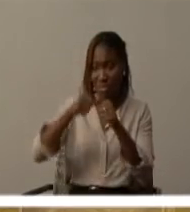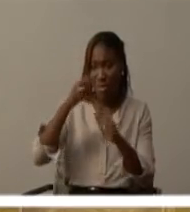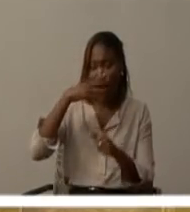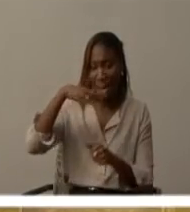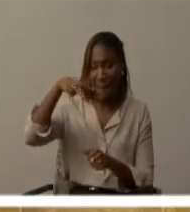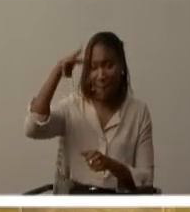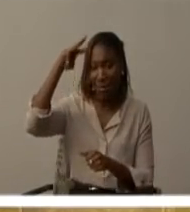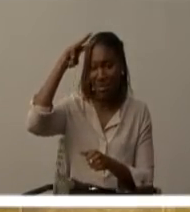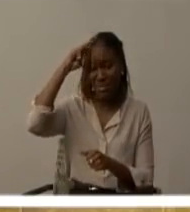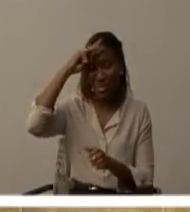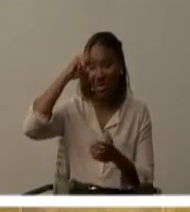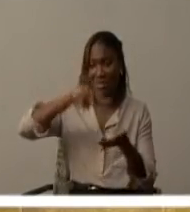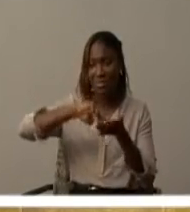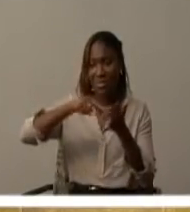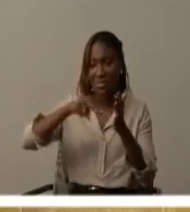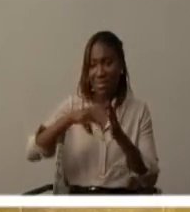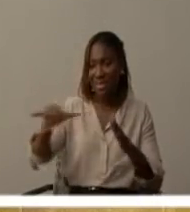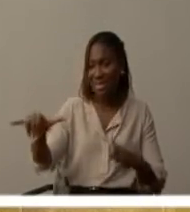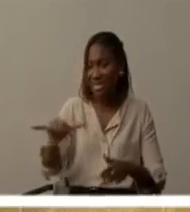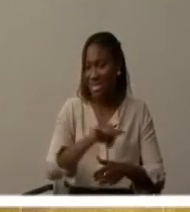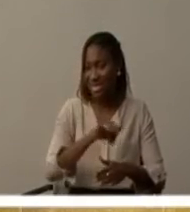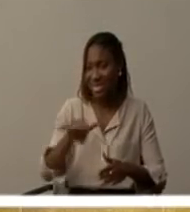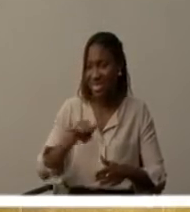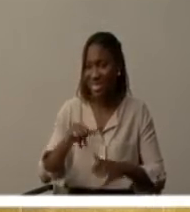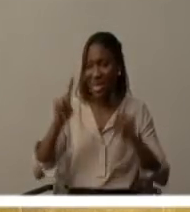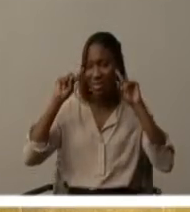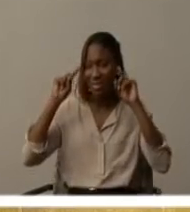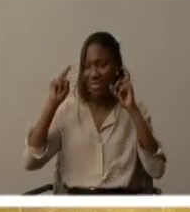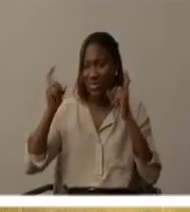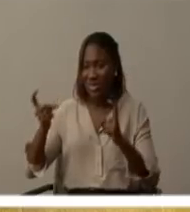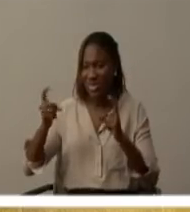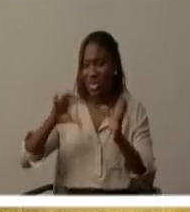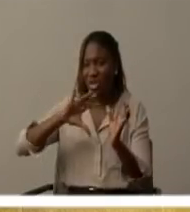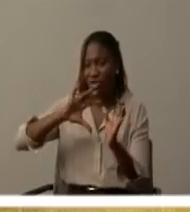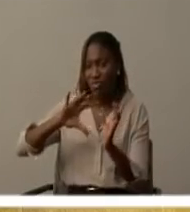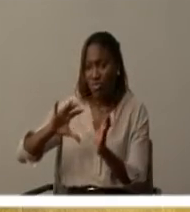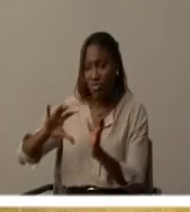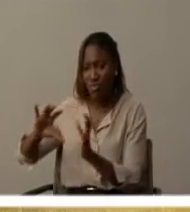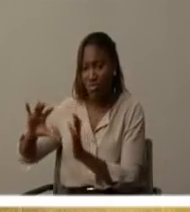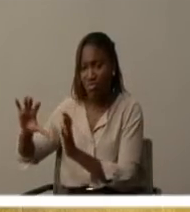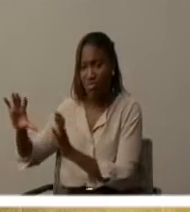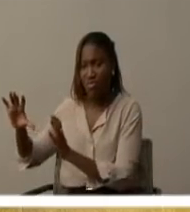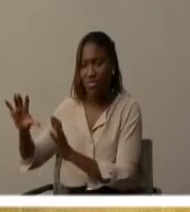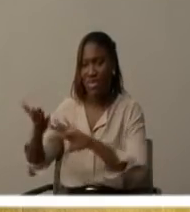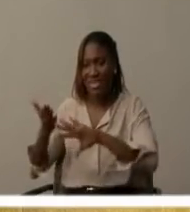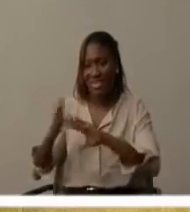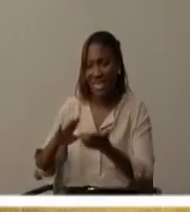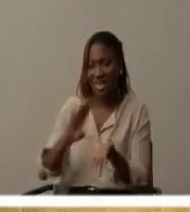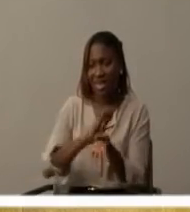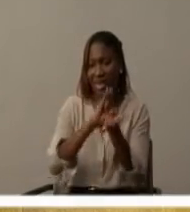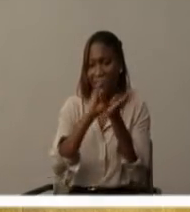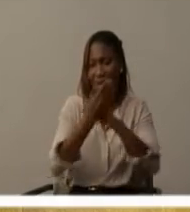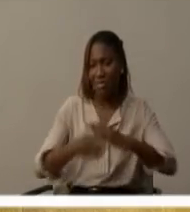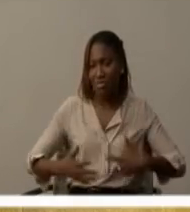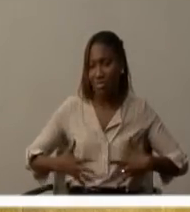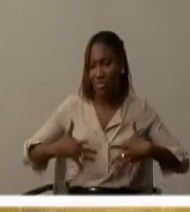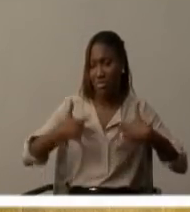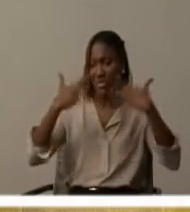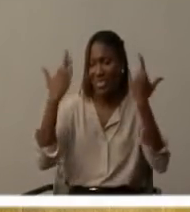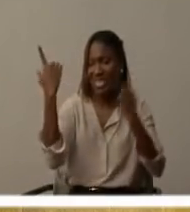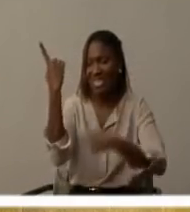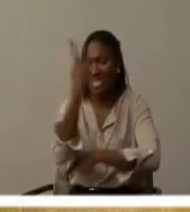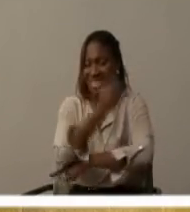baptism that we became the children of God. It is in baptism that we were rescued from death to life. And today, in this spiritual